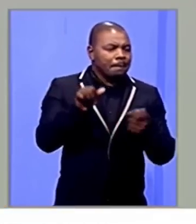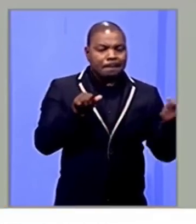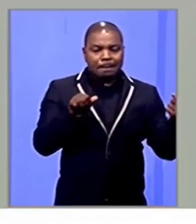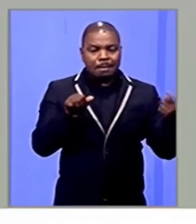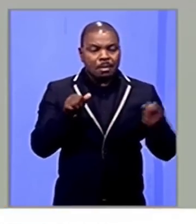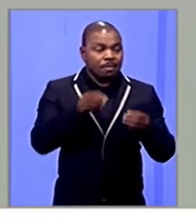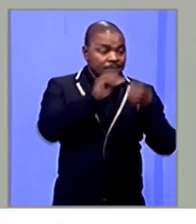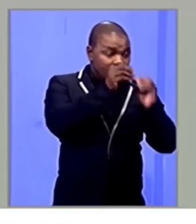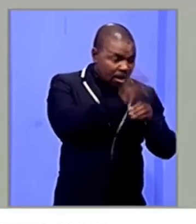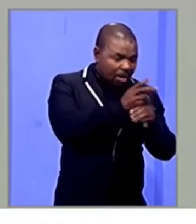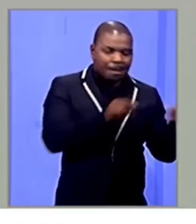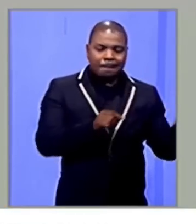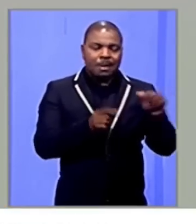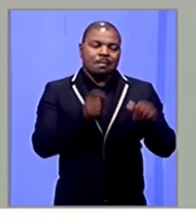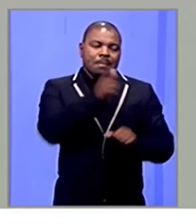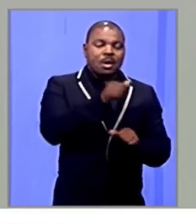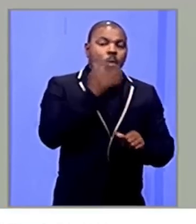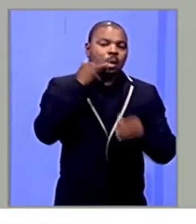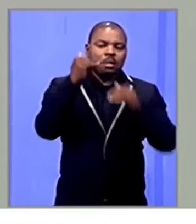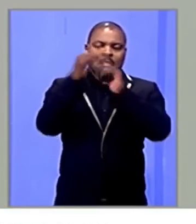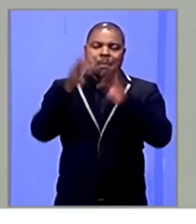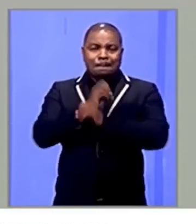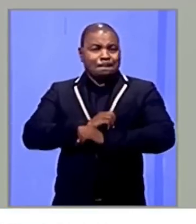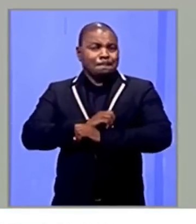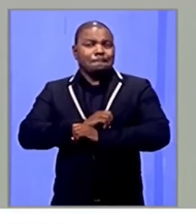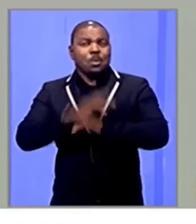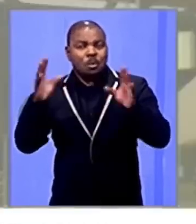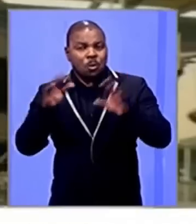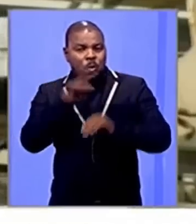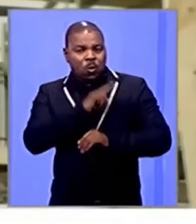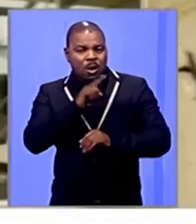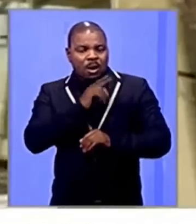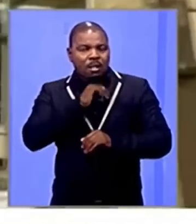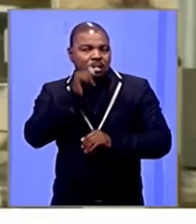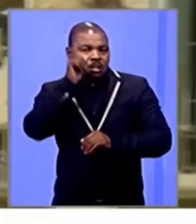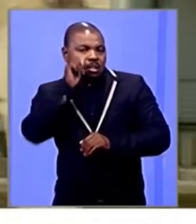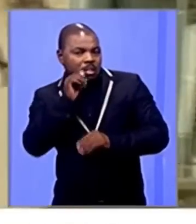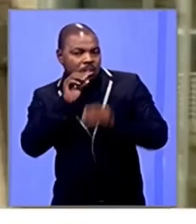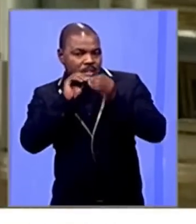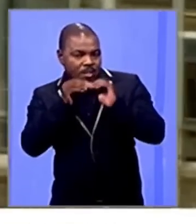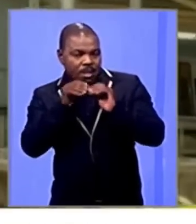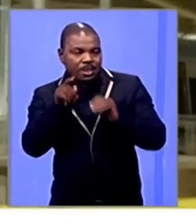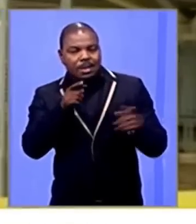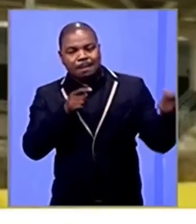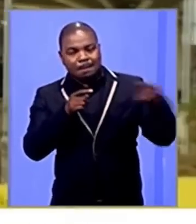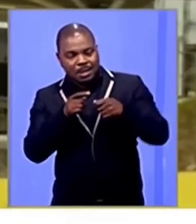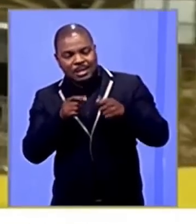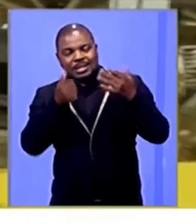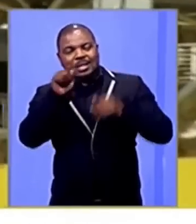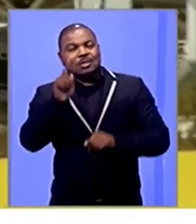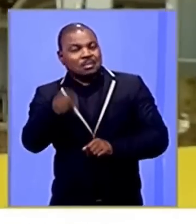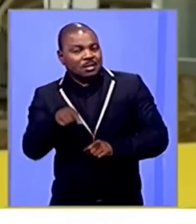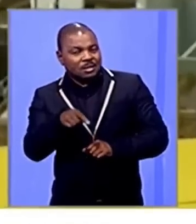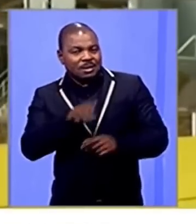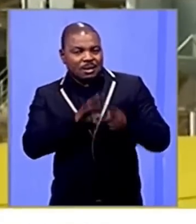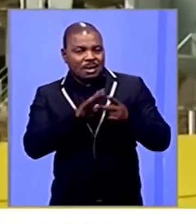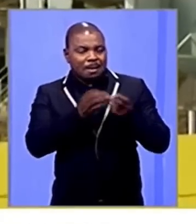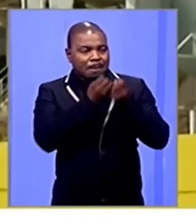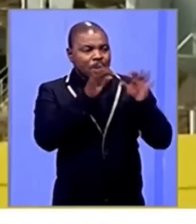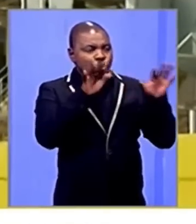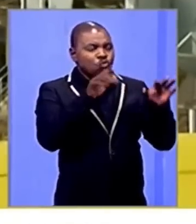dueleleng motlakase fa transformer e thuntse ka ntlha ya go gokelelwa ga motlakase go se mo molaong kana tiriso ya didiriswa di le